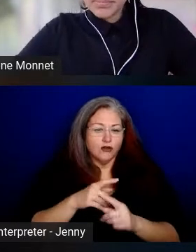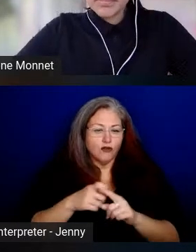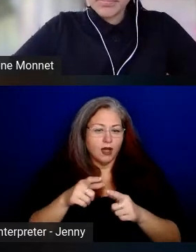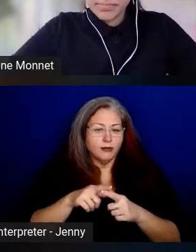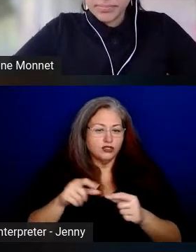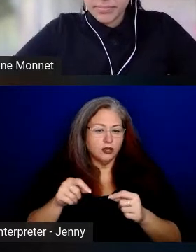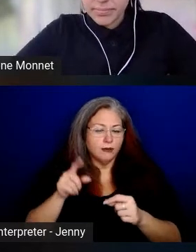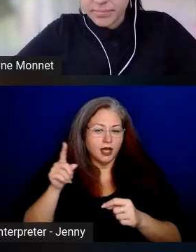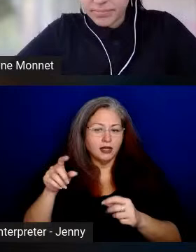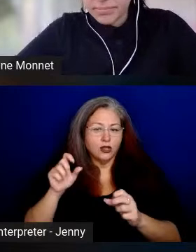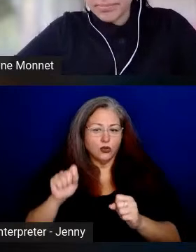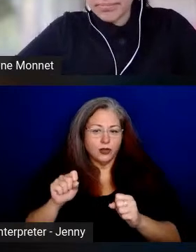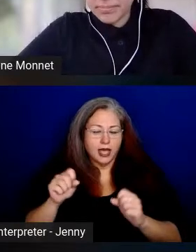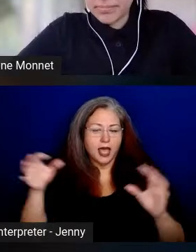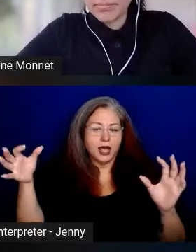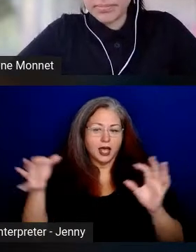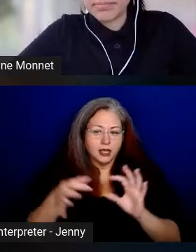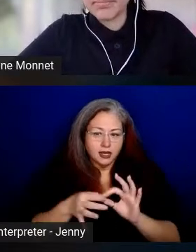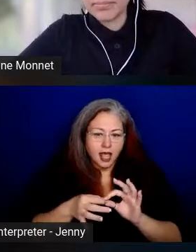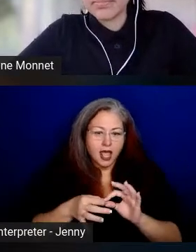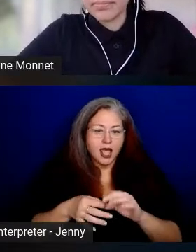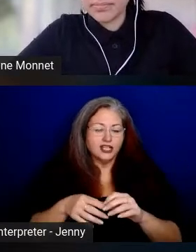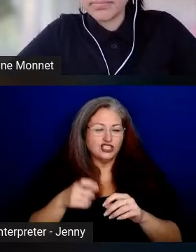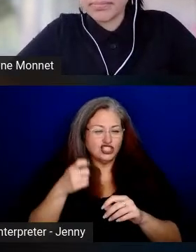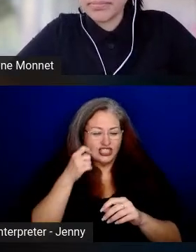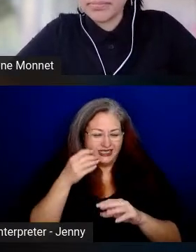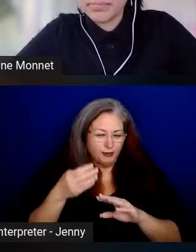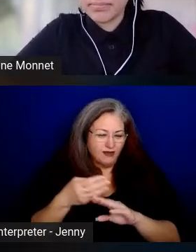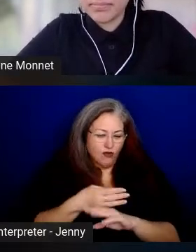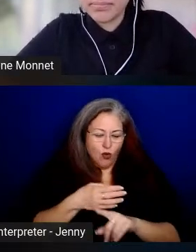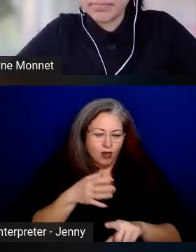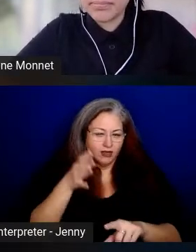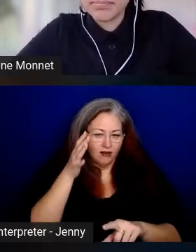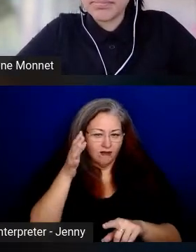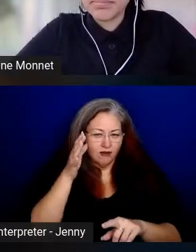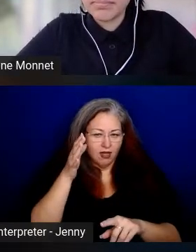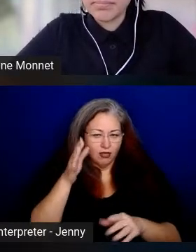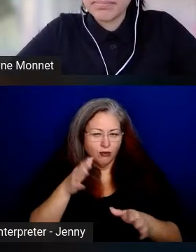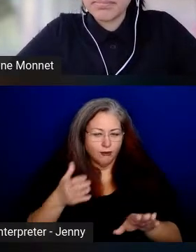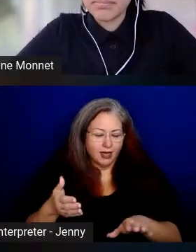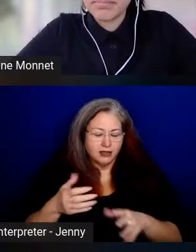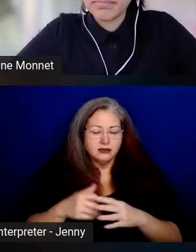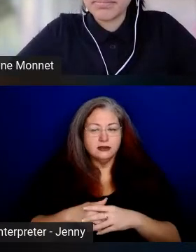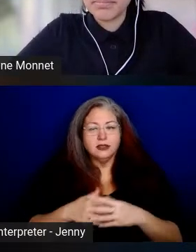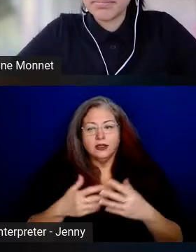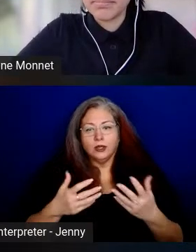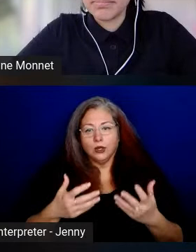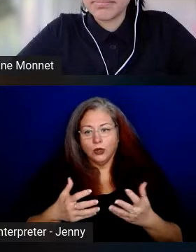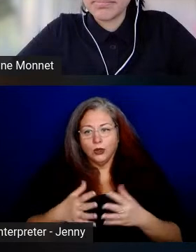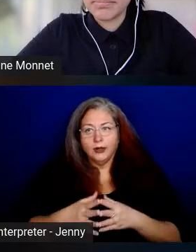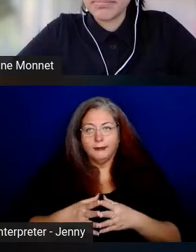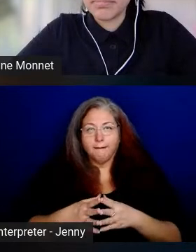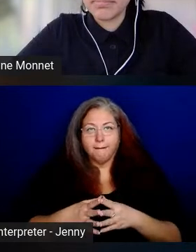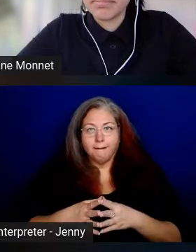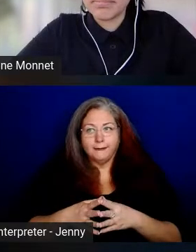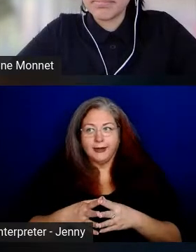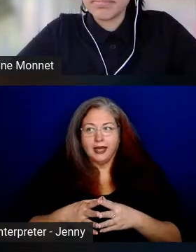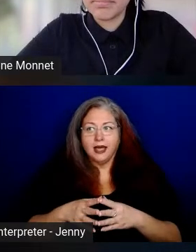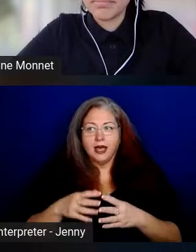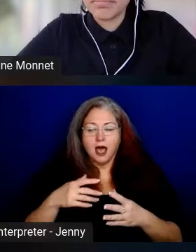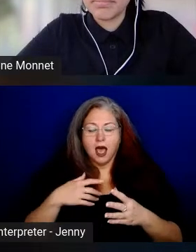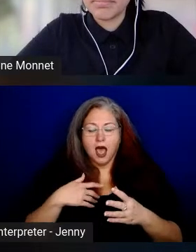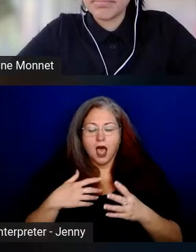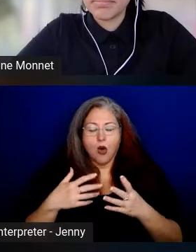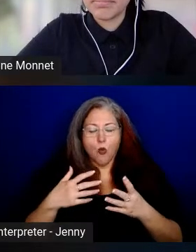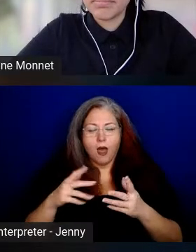able to make the connection right before the father passed away. So I really wanted to bring